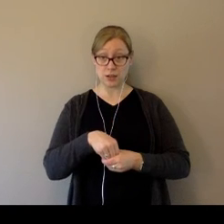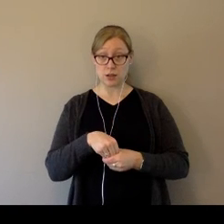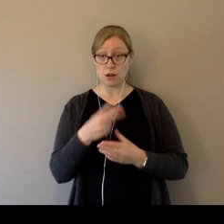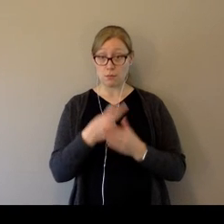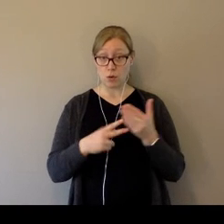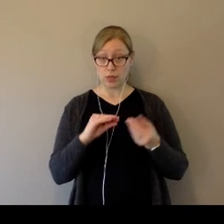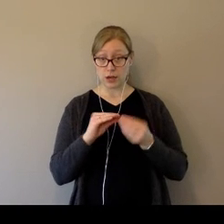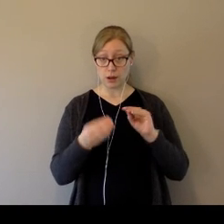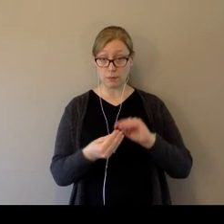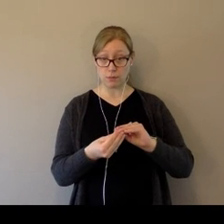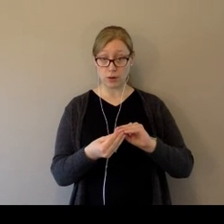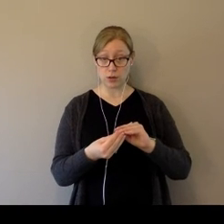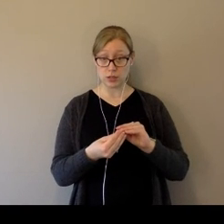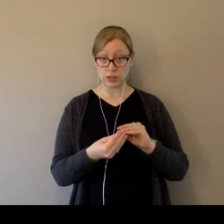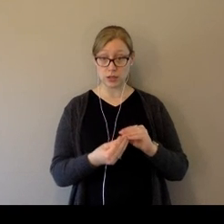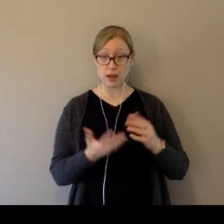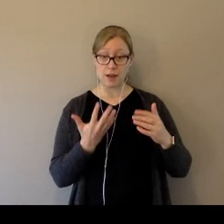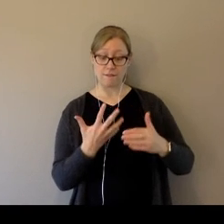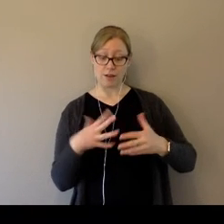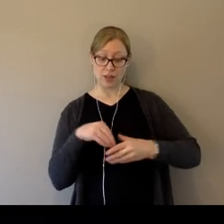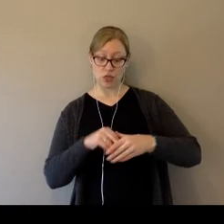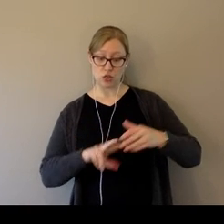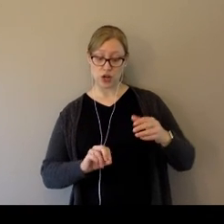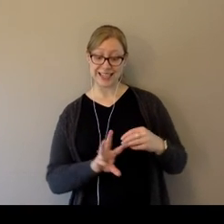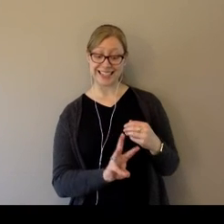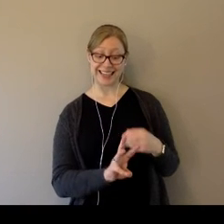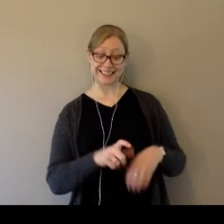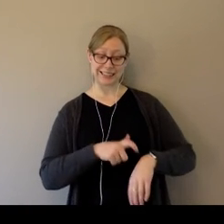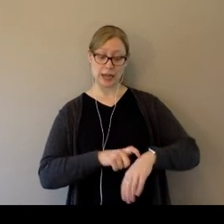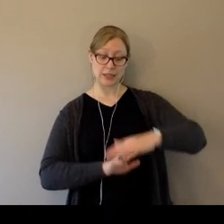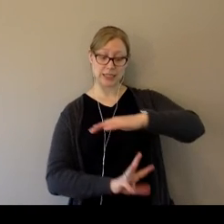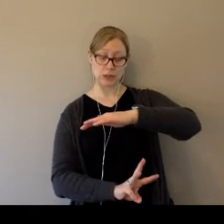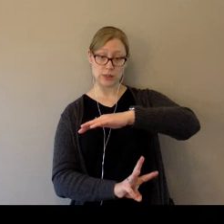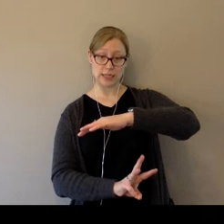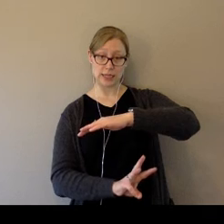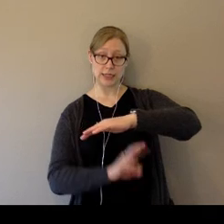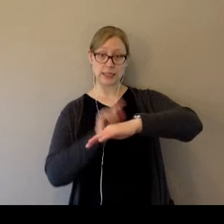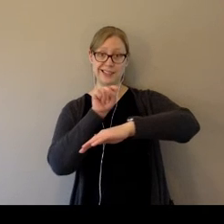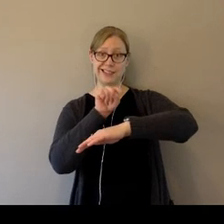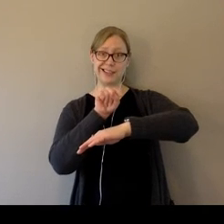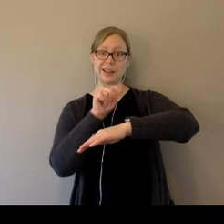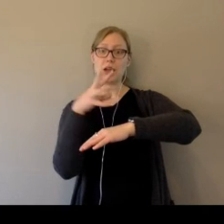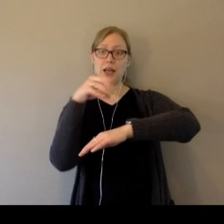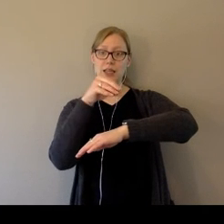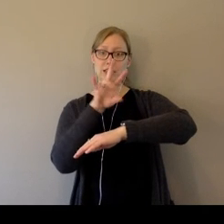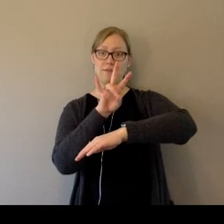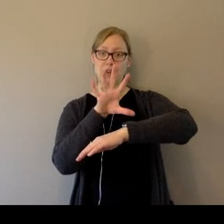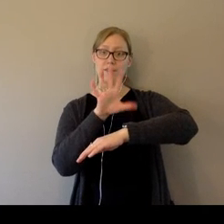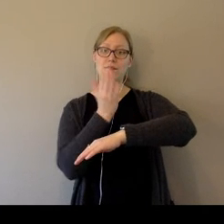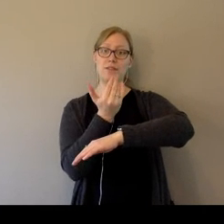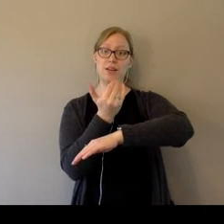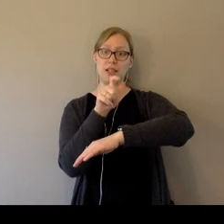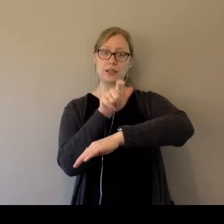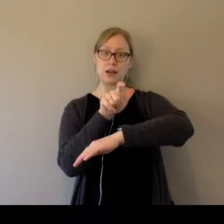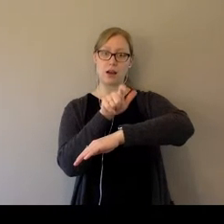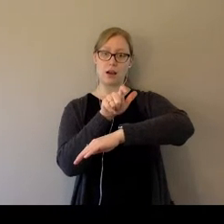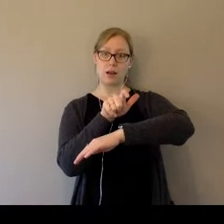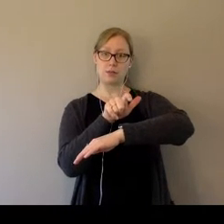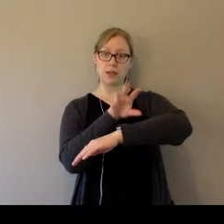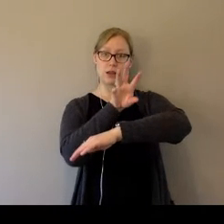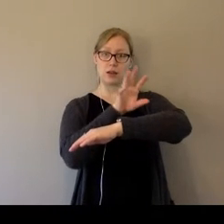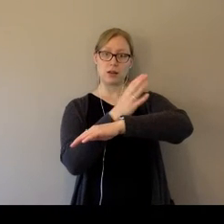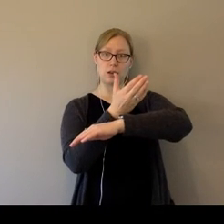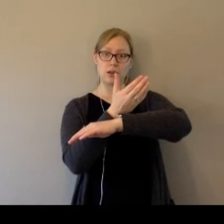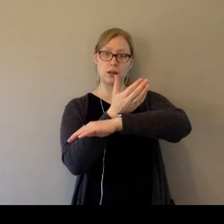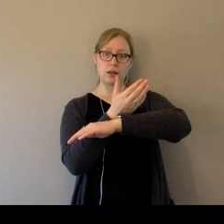into 36 times. 5 goes into 75 15 times. It could go further than that, though. That's not all the way